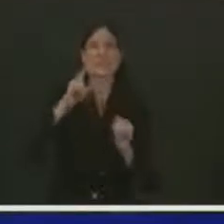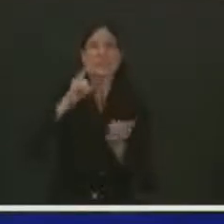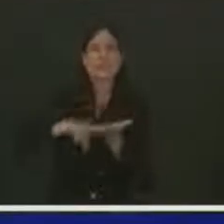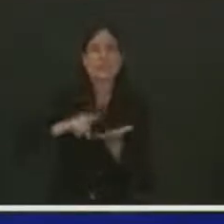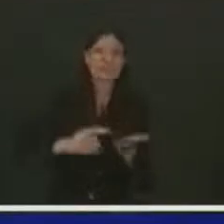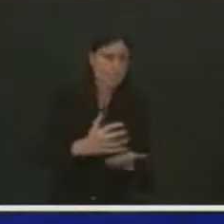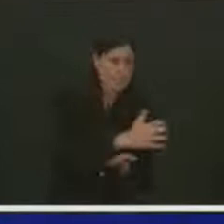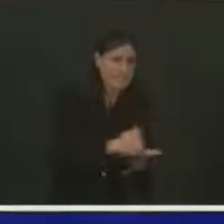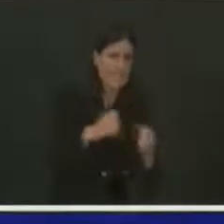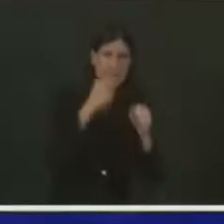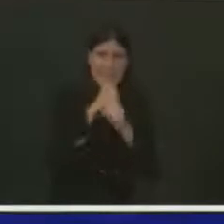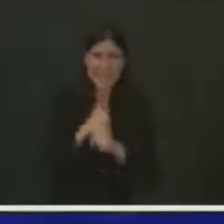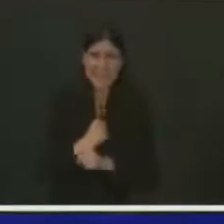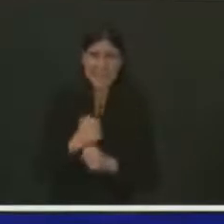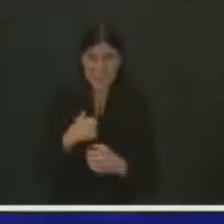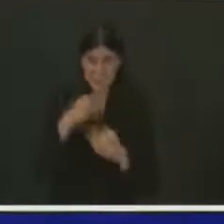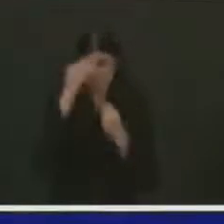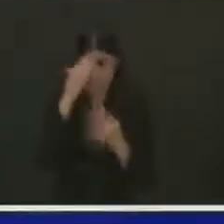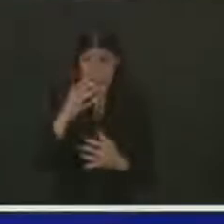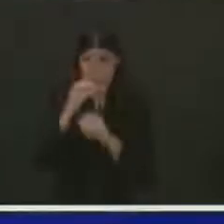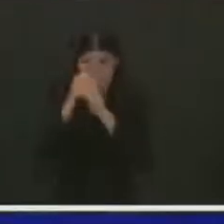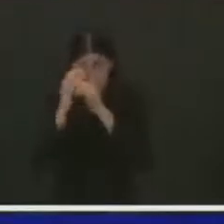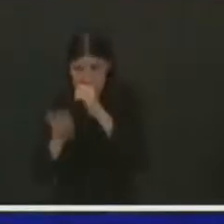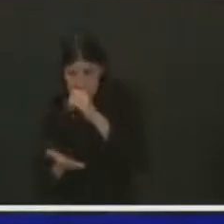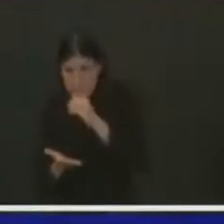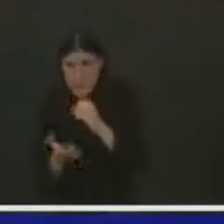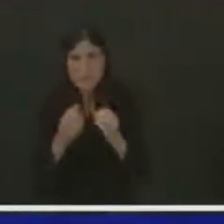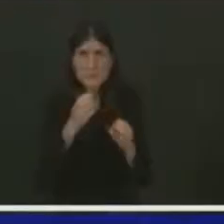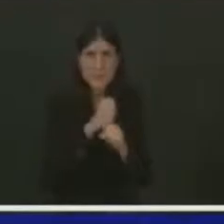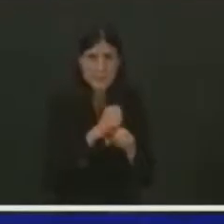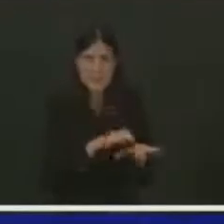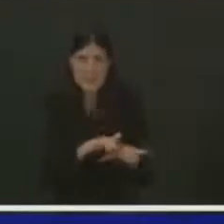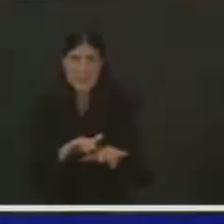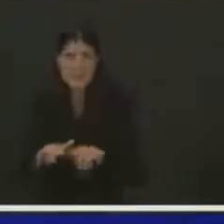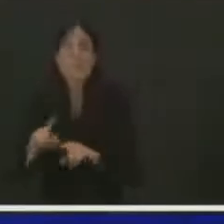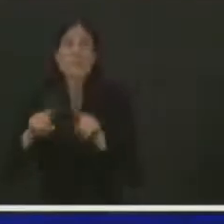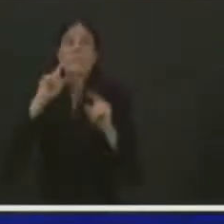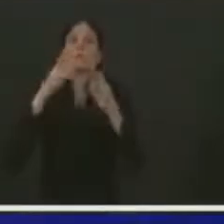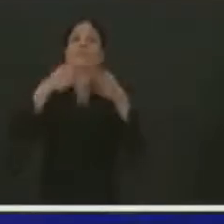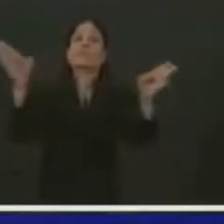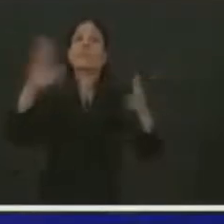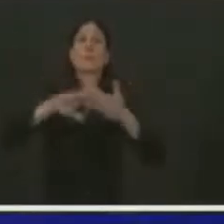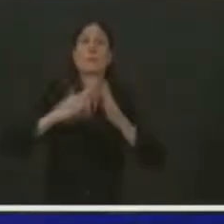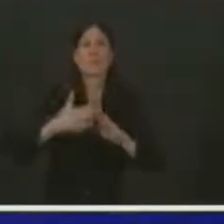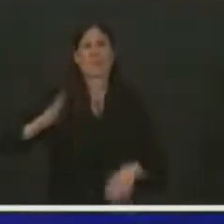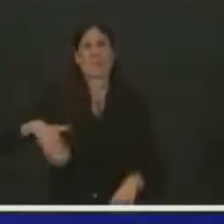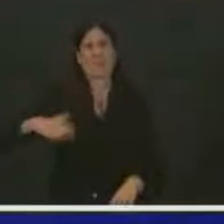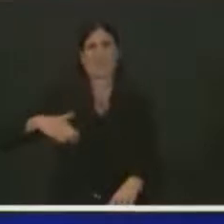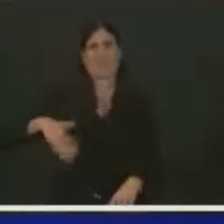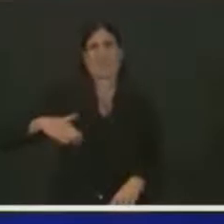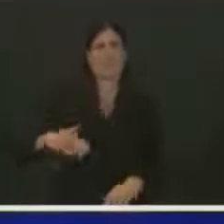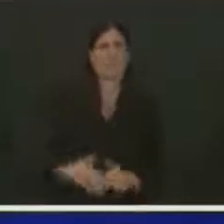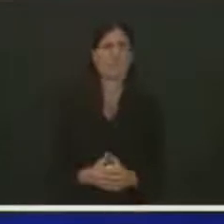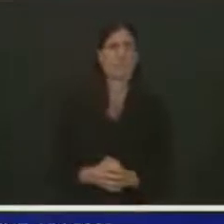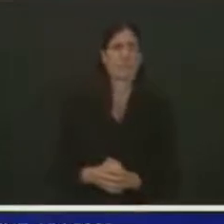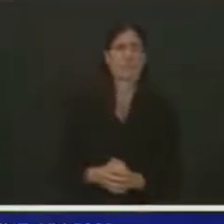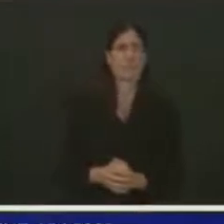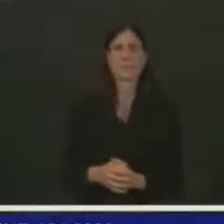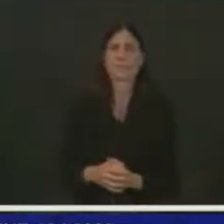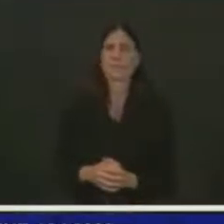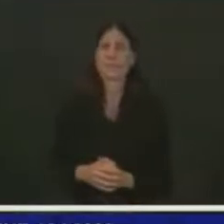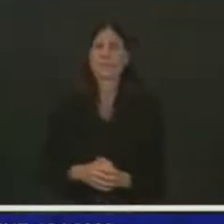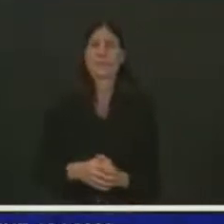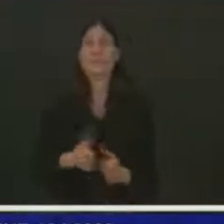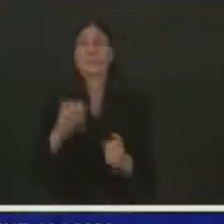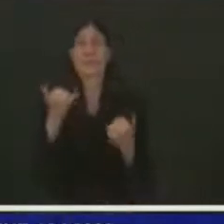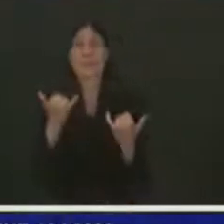right now. Given the seroprevalence results that are the less than 5% in general, we would have quite a ways